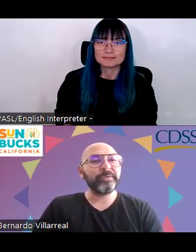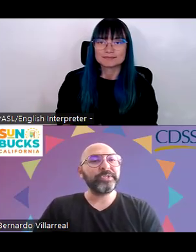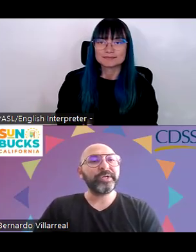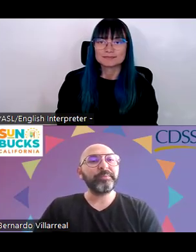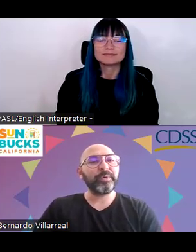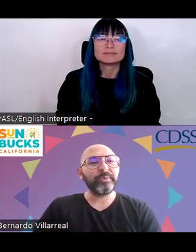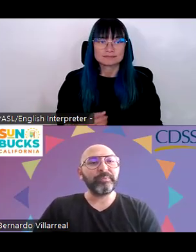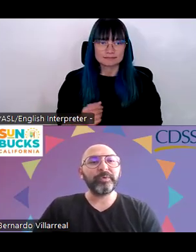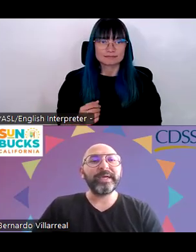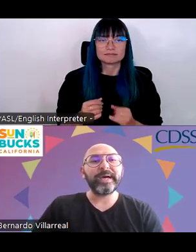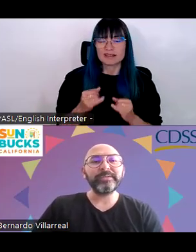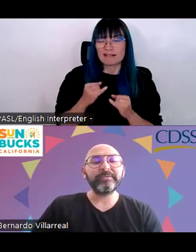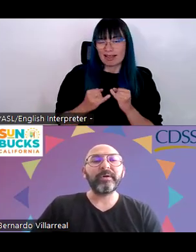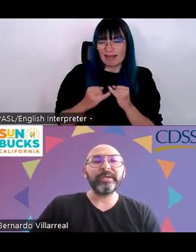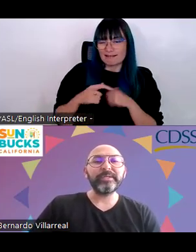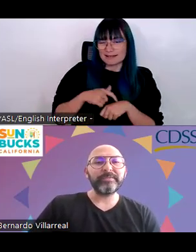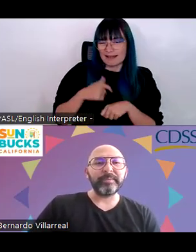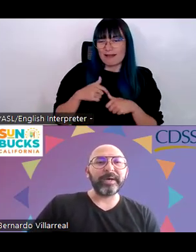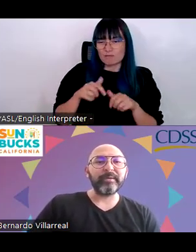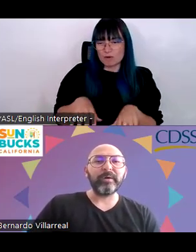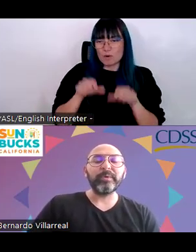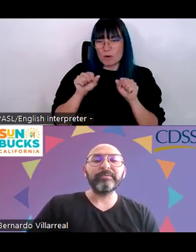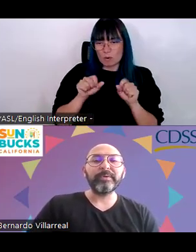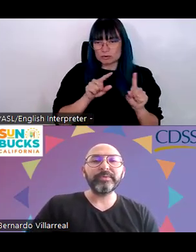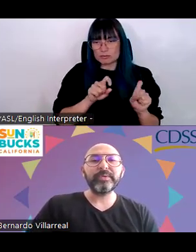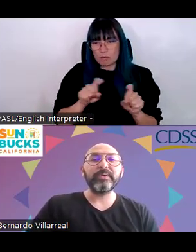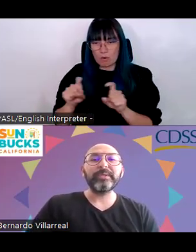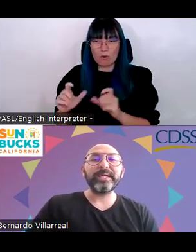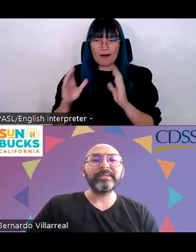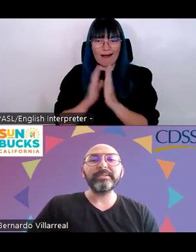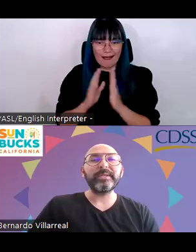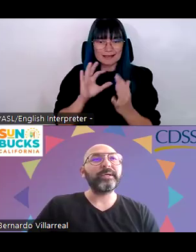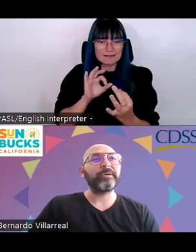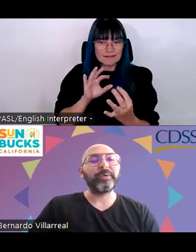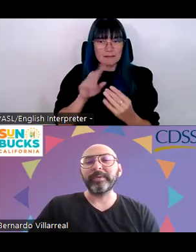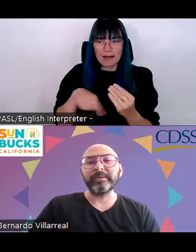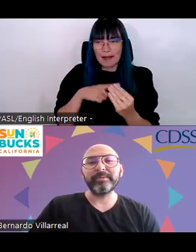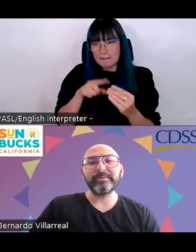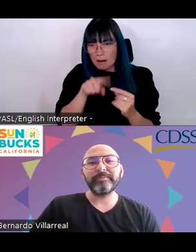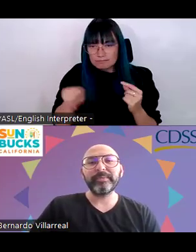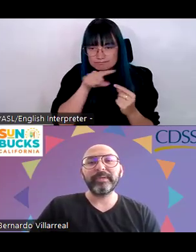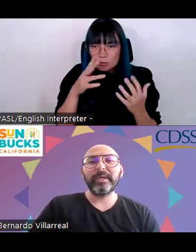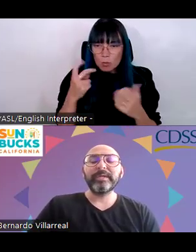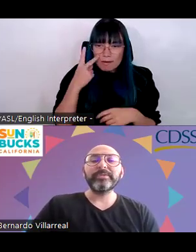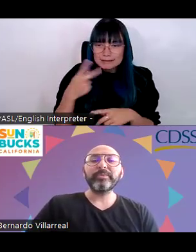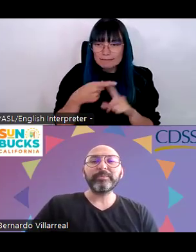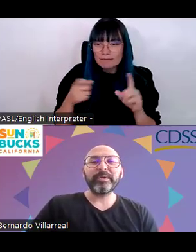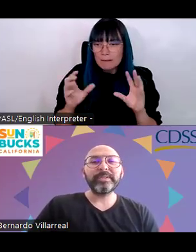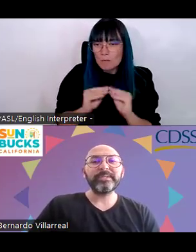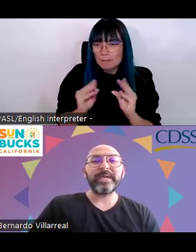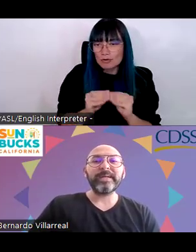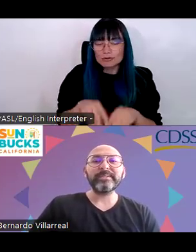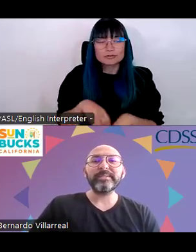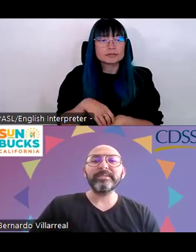Last time around, we shared a poll where we asked for audience feedback on what folks would like to see in our webinars.